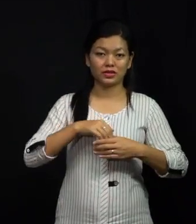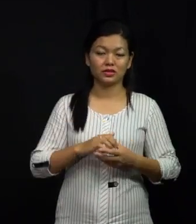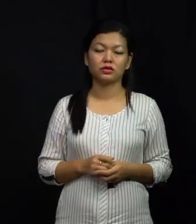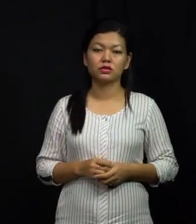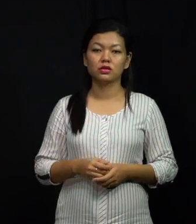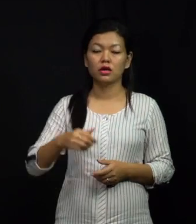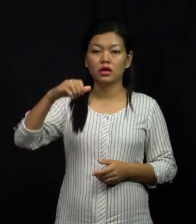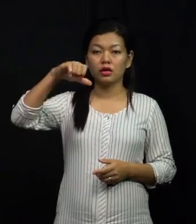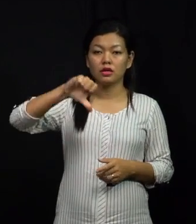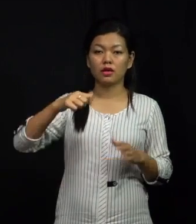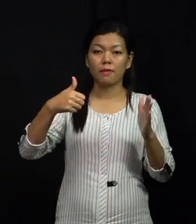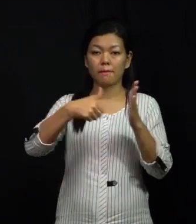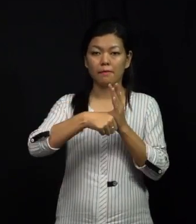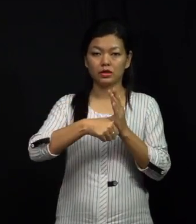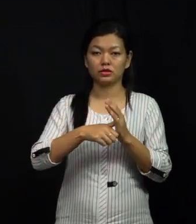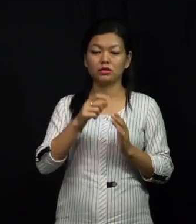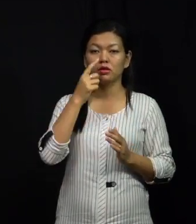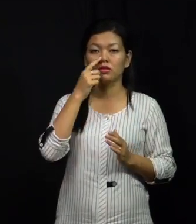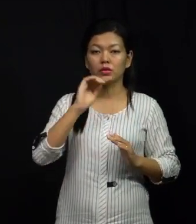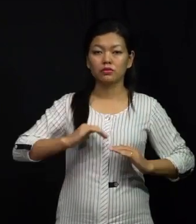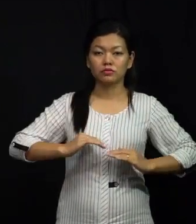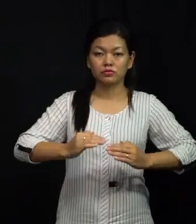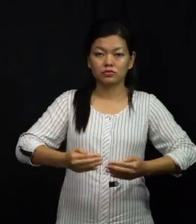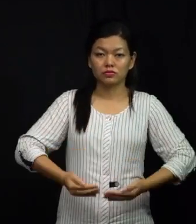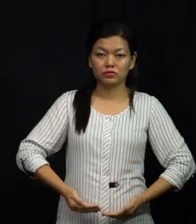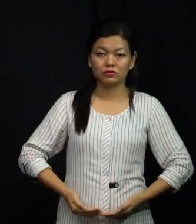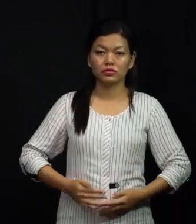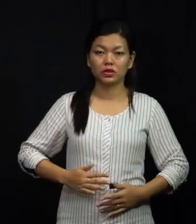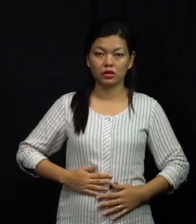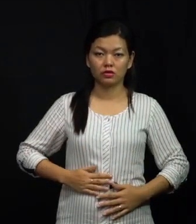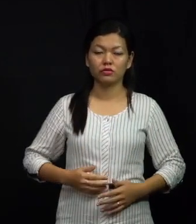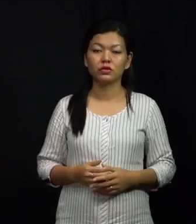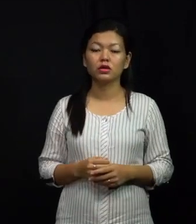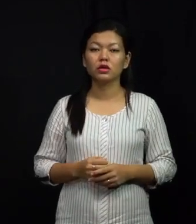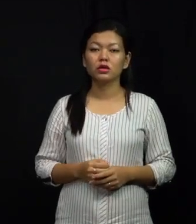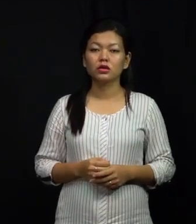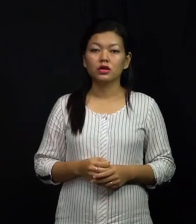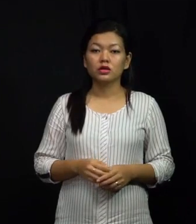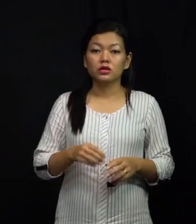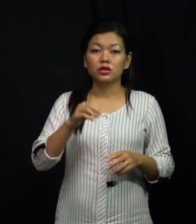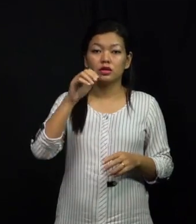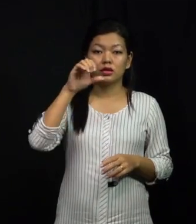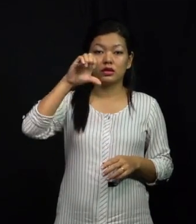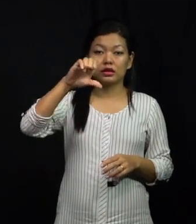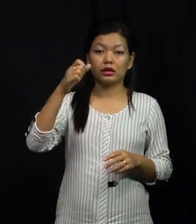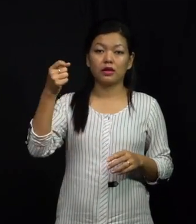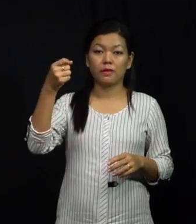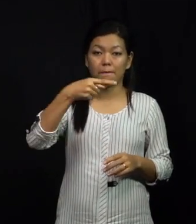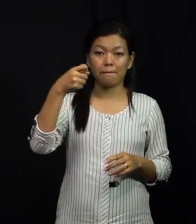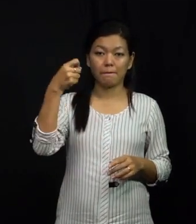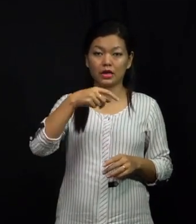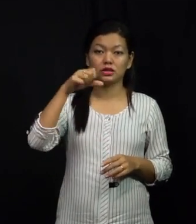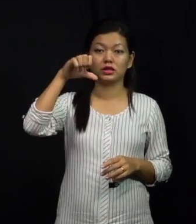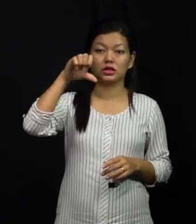life, you're there in your mother's womb, and certain changes, growth, development takes place in you, right? So that is